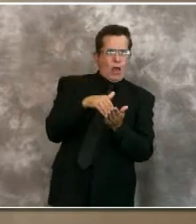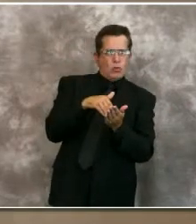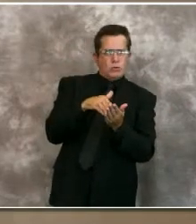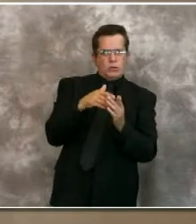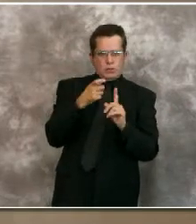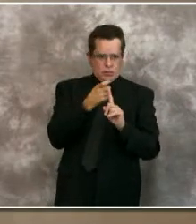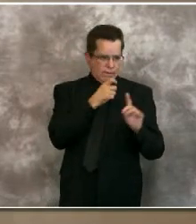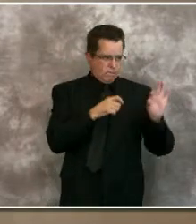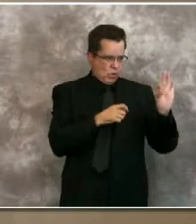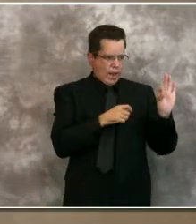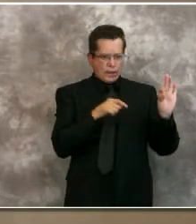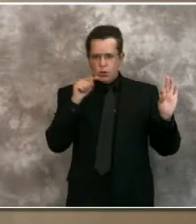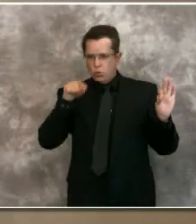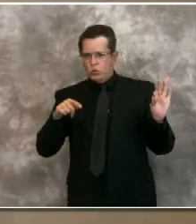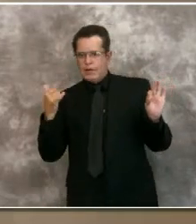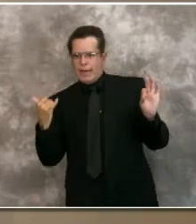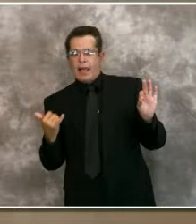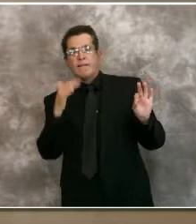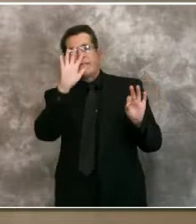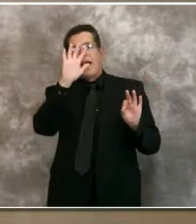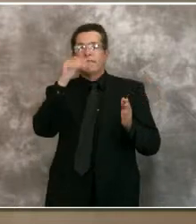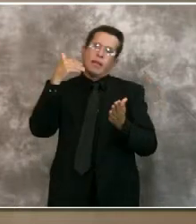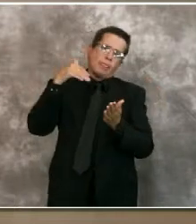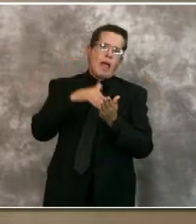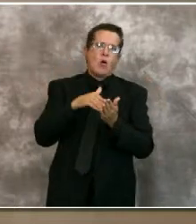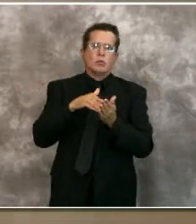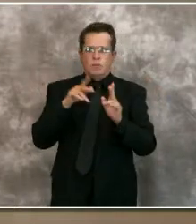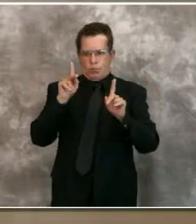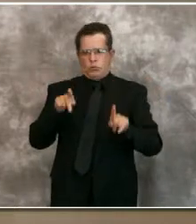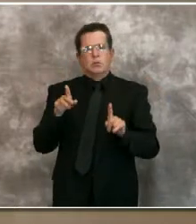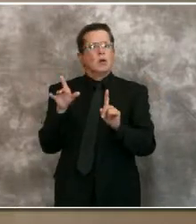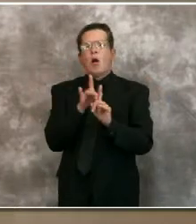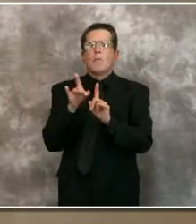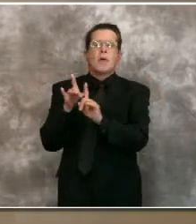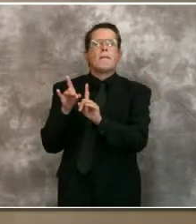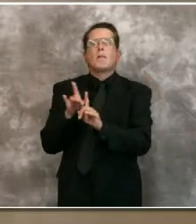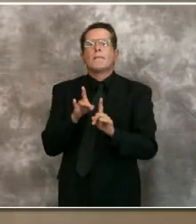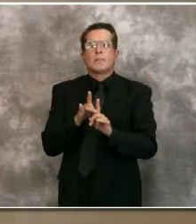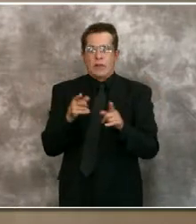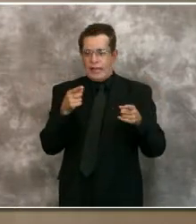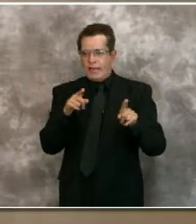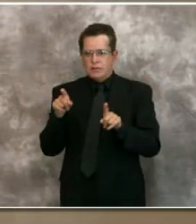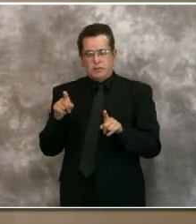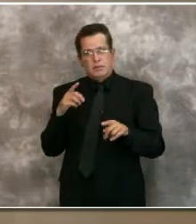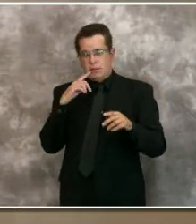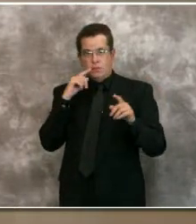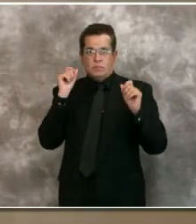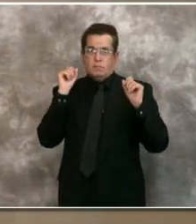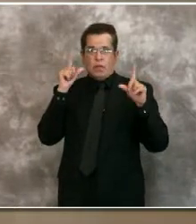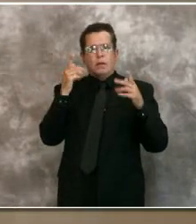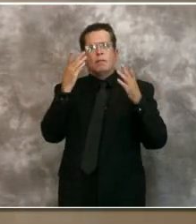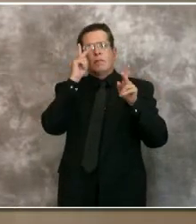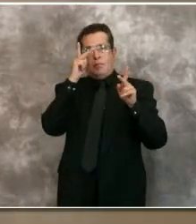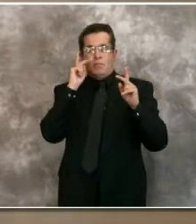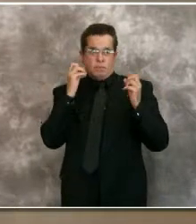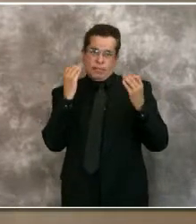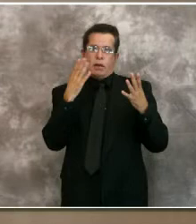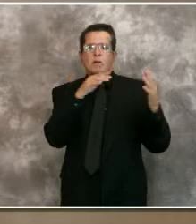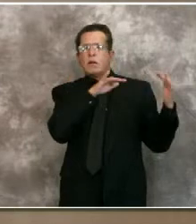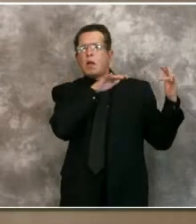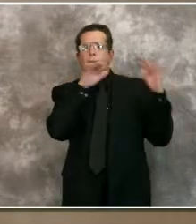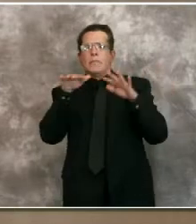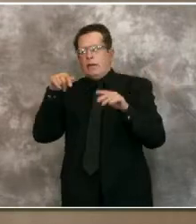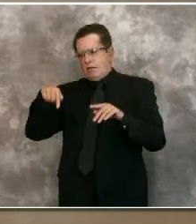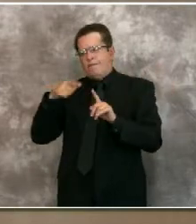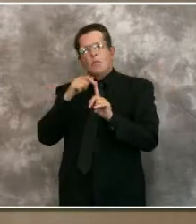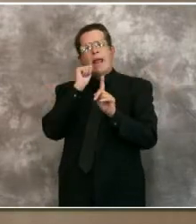Friday to today. 5,000, that's an astounding number. Obviously, a lot of people come from Arizona to visit San Diego on